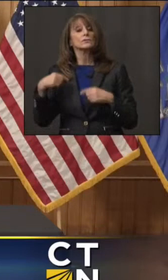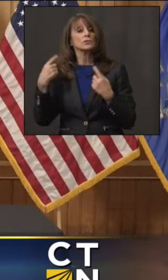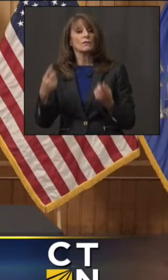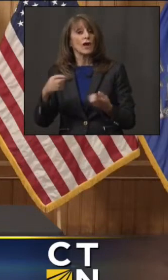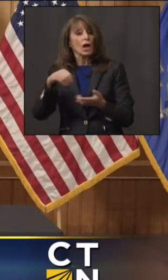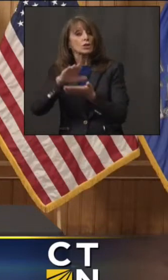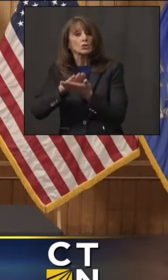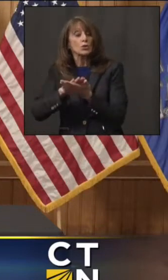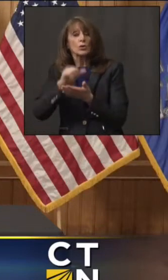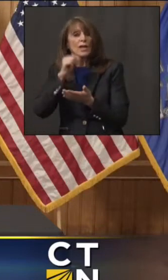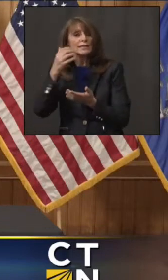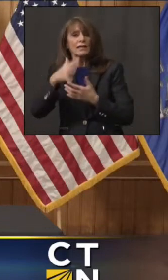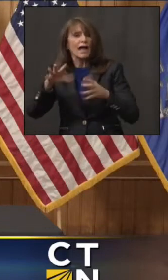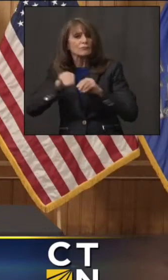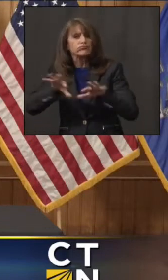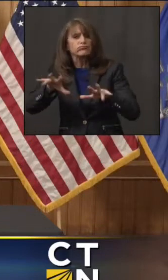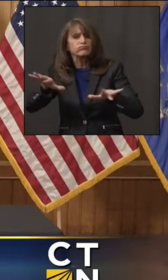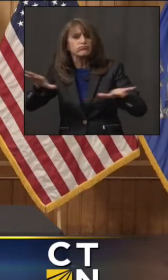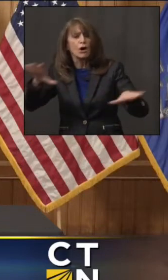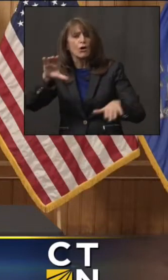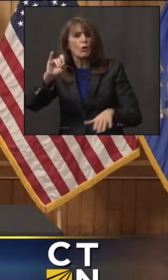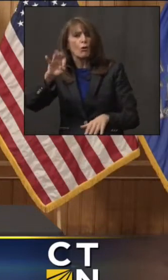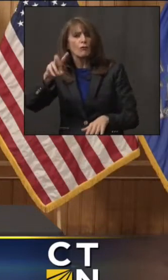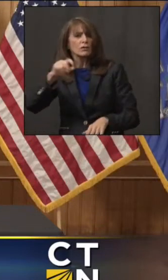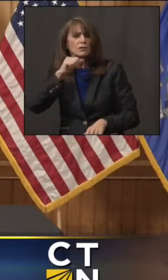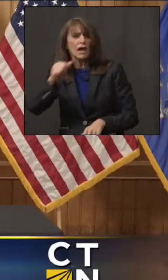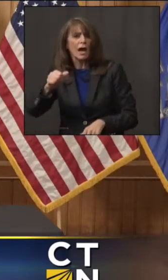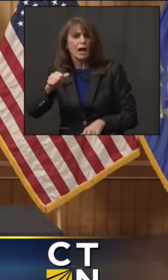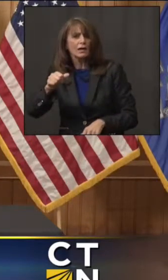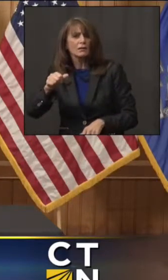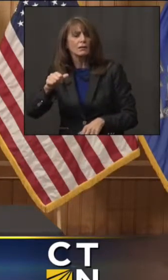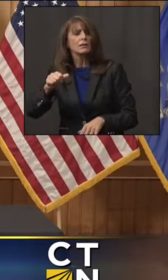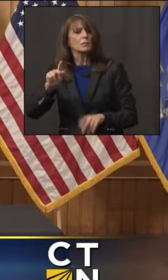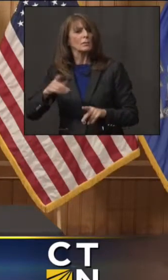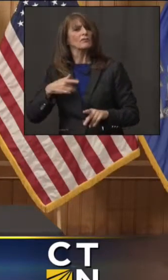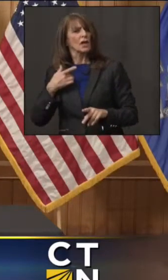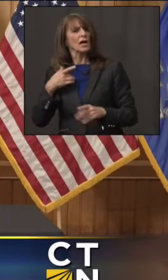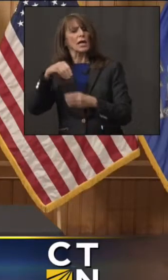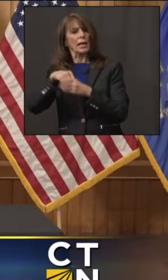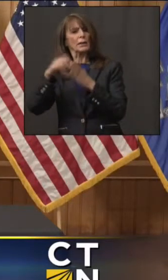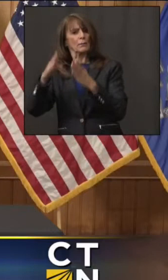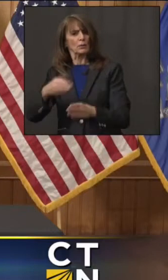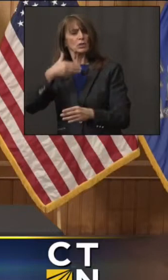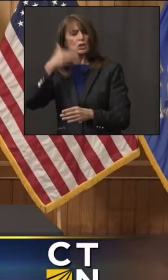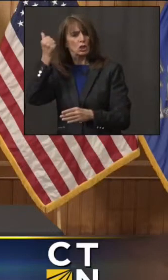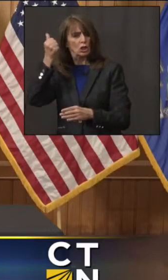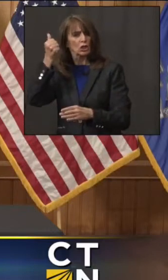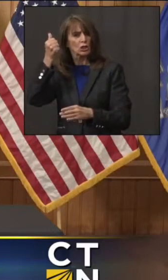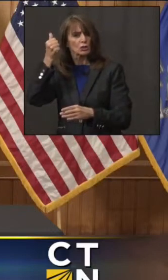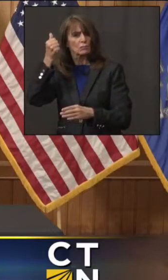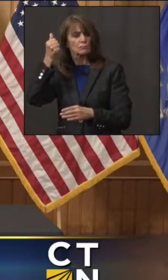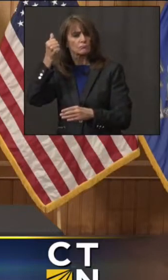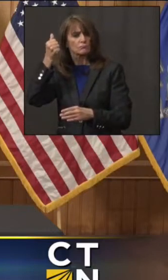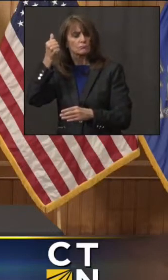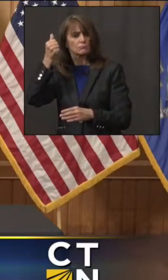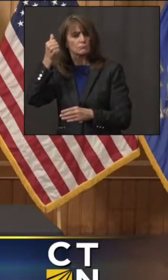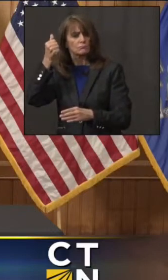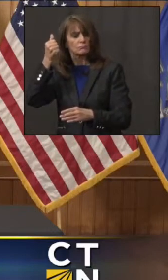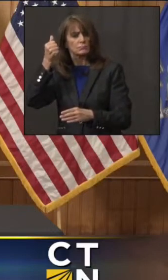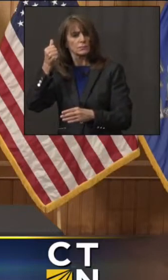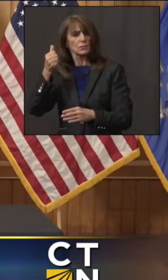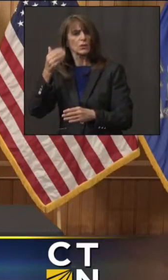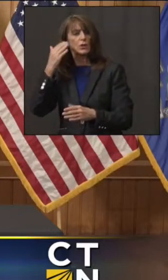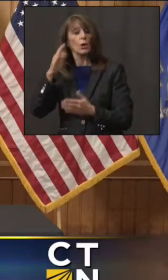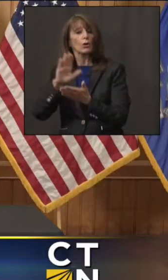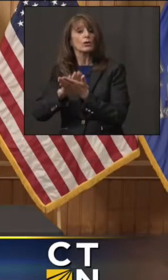the schools. And not many people would disagree that in-person learning is best. But we know that schools are not immune to